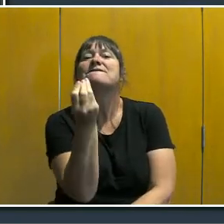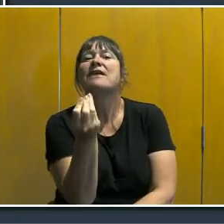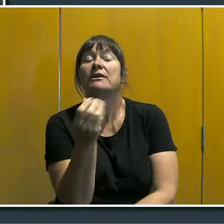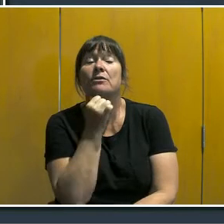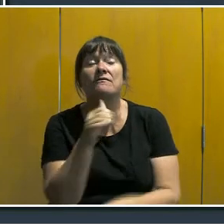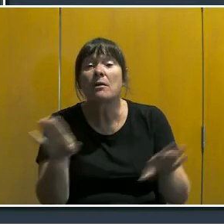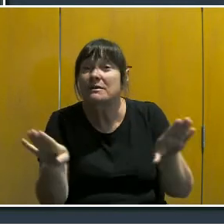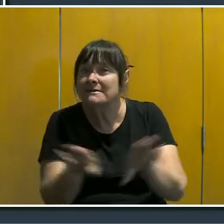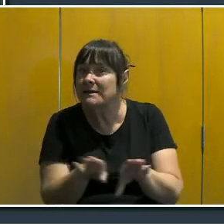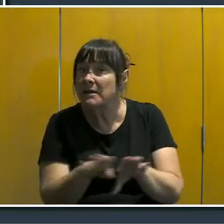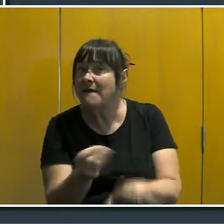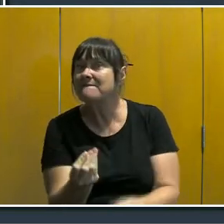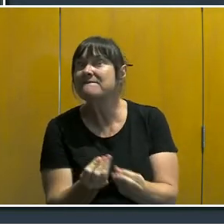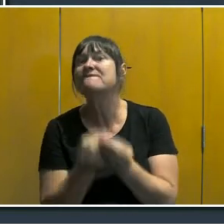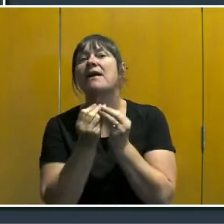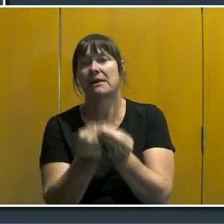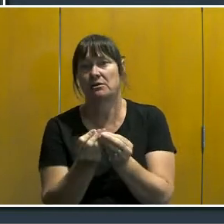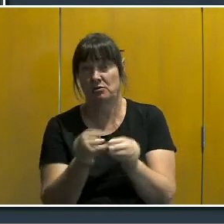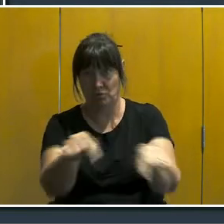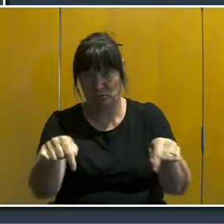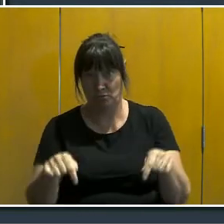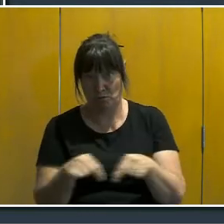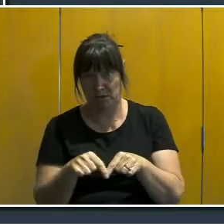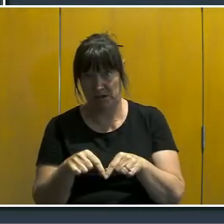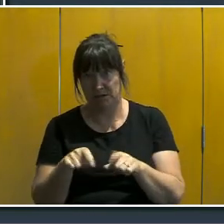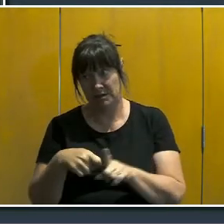properties pay similar rates?